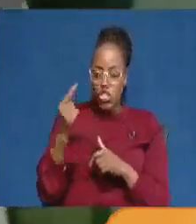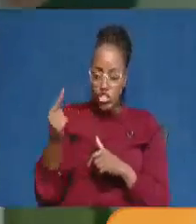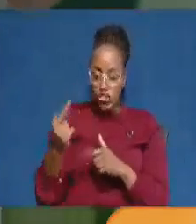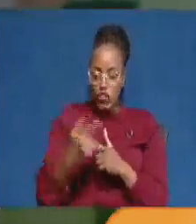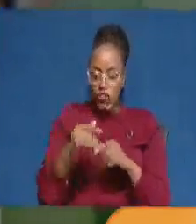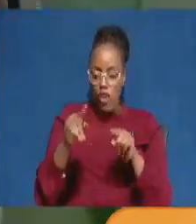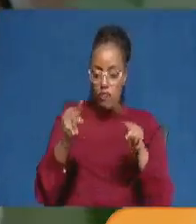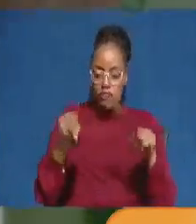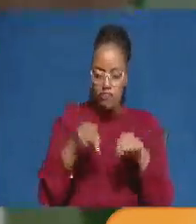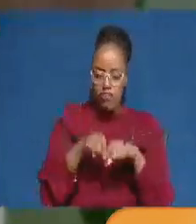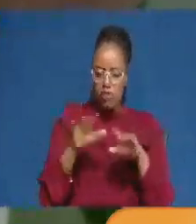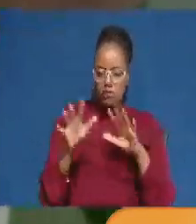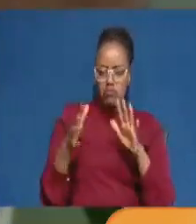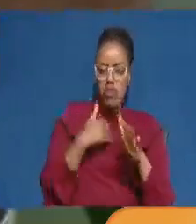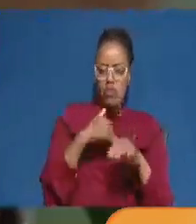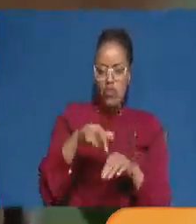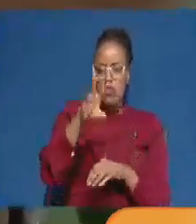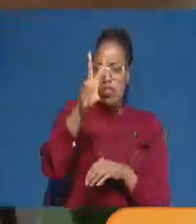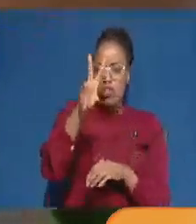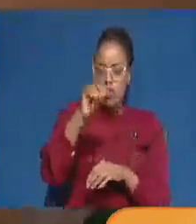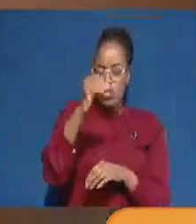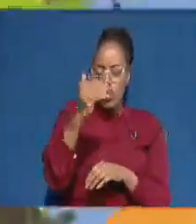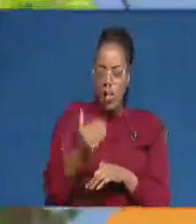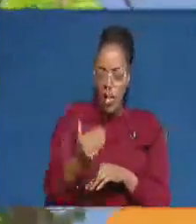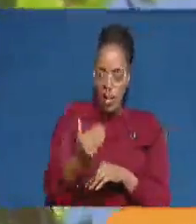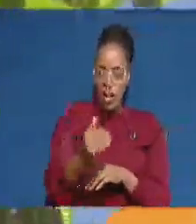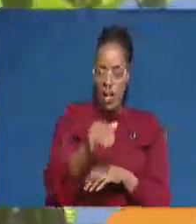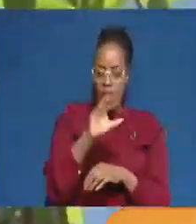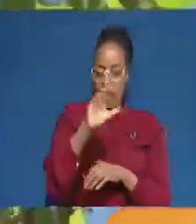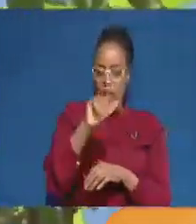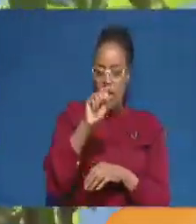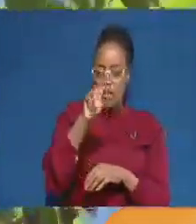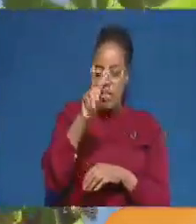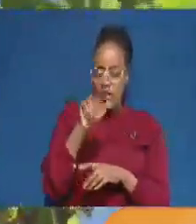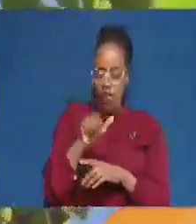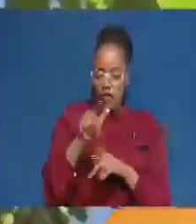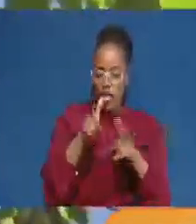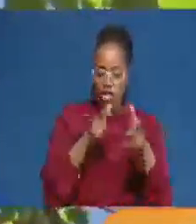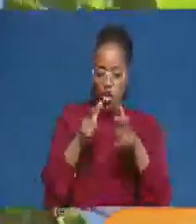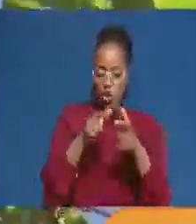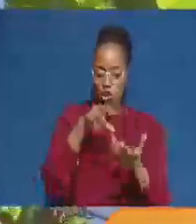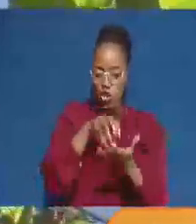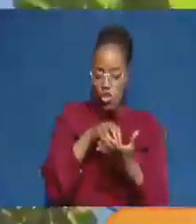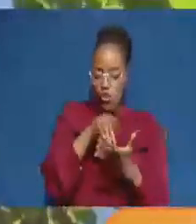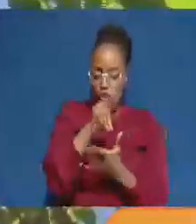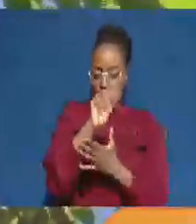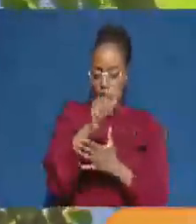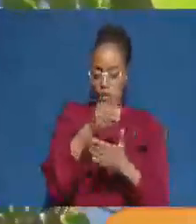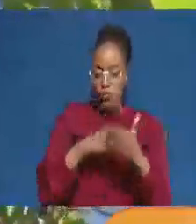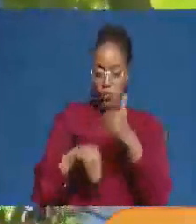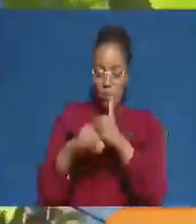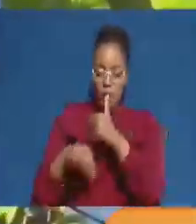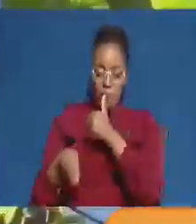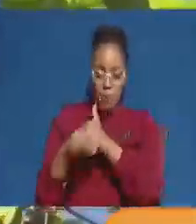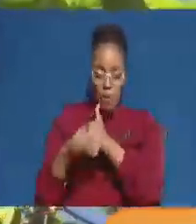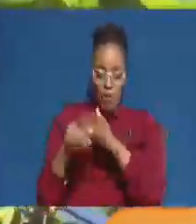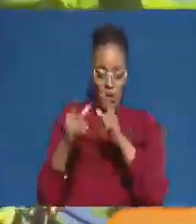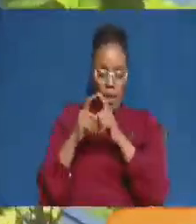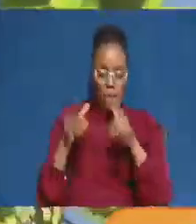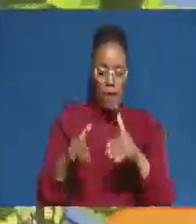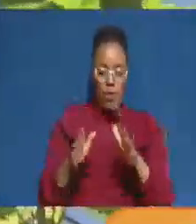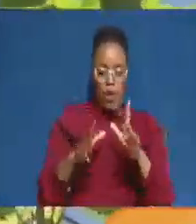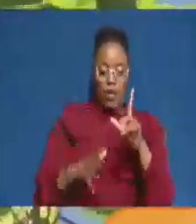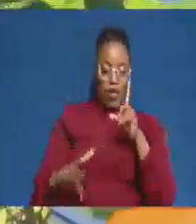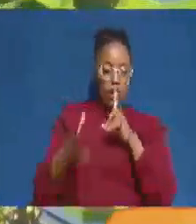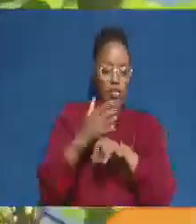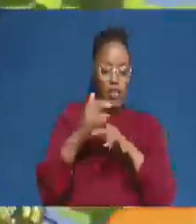box can host about 20 young cassava plants. Under controlled conditions, these can be multiplied exponentially,